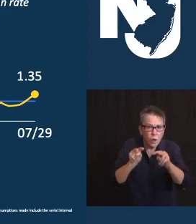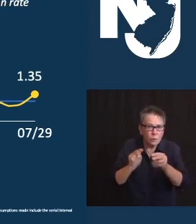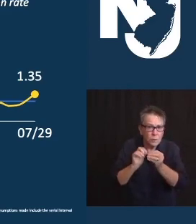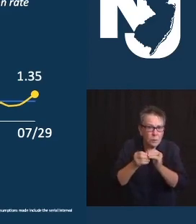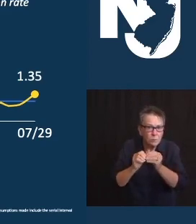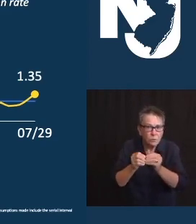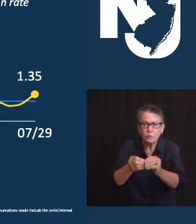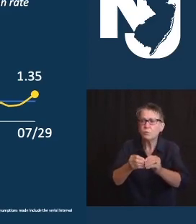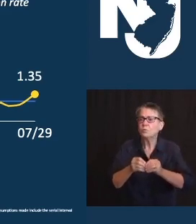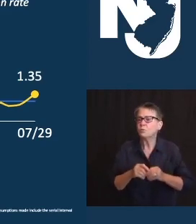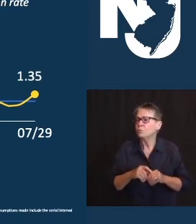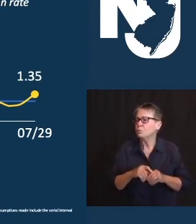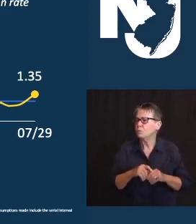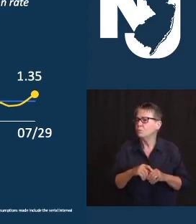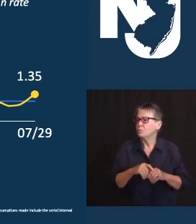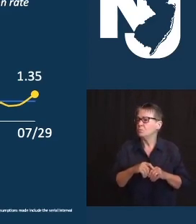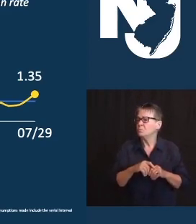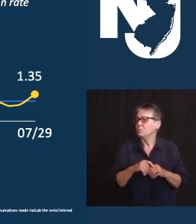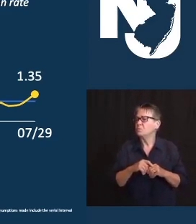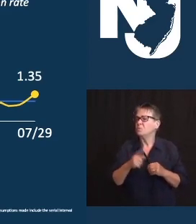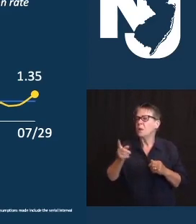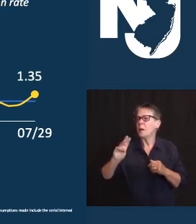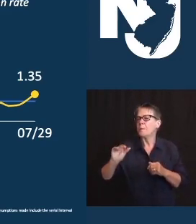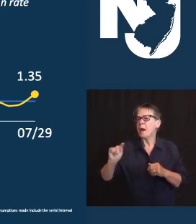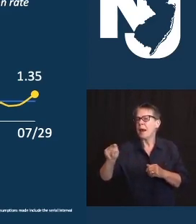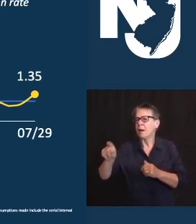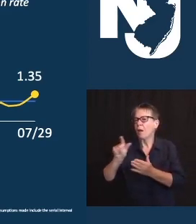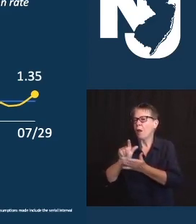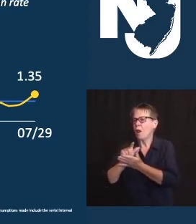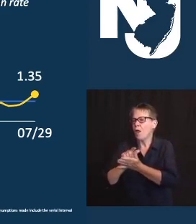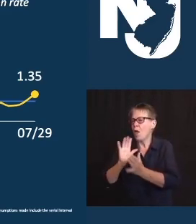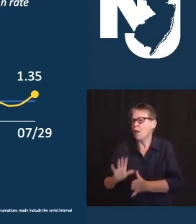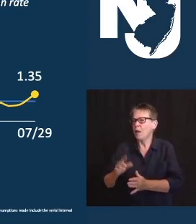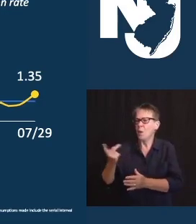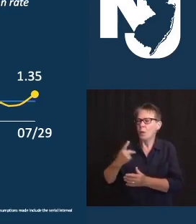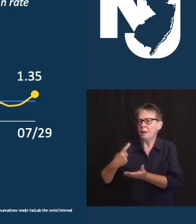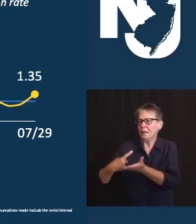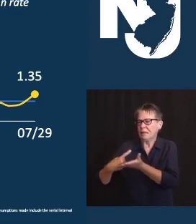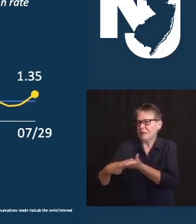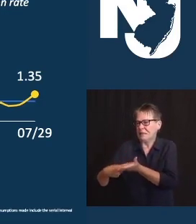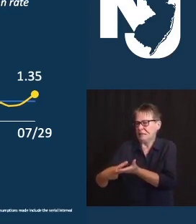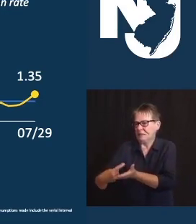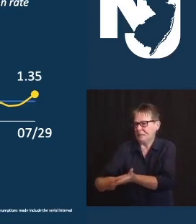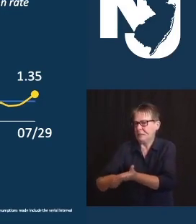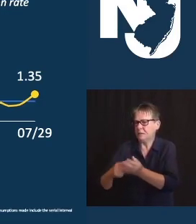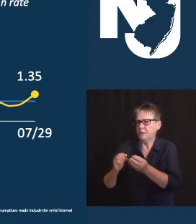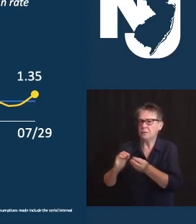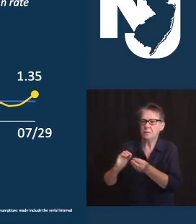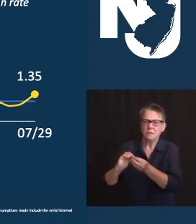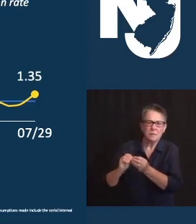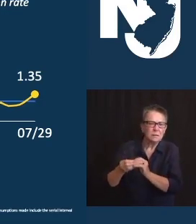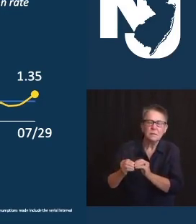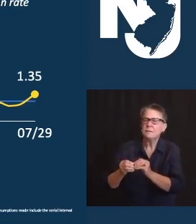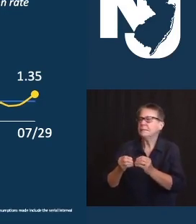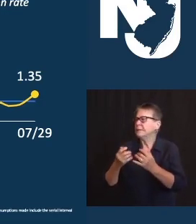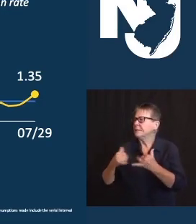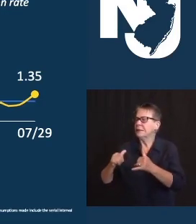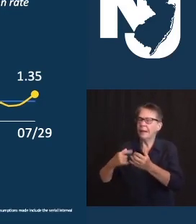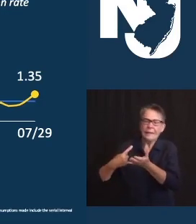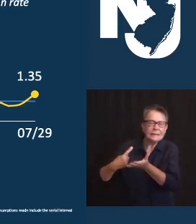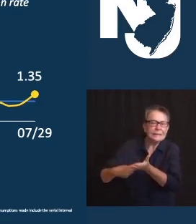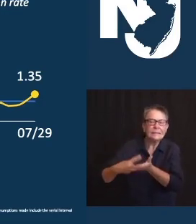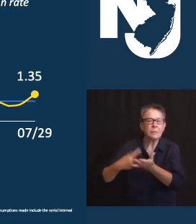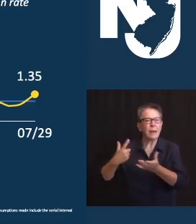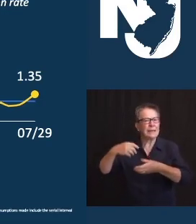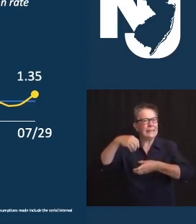going to, one thing in particular that relates to indoors that he will hit hard, and I will be happy to come in behind you and hit hard as well. Now back